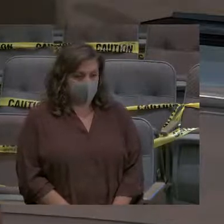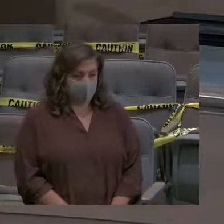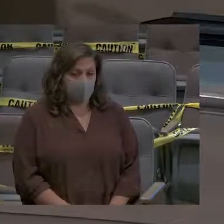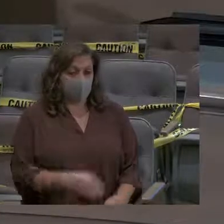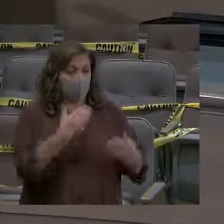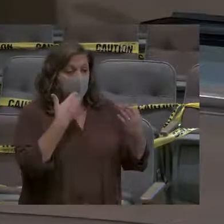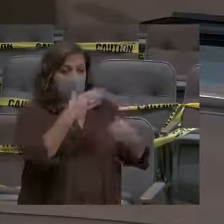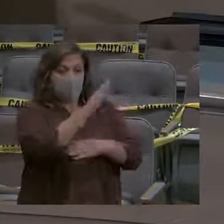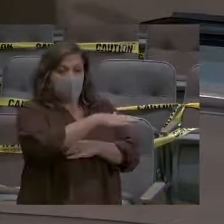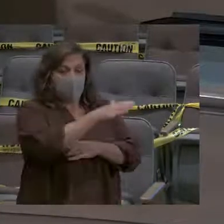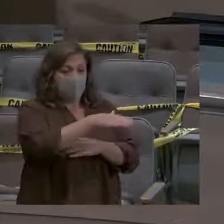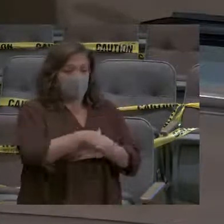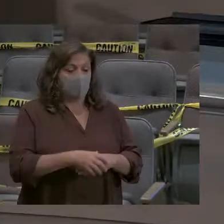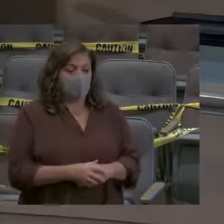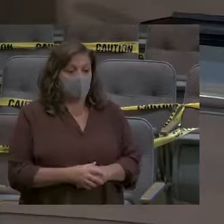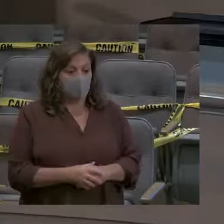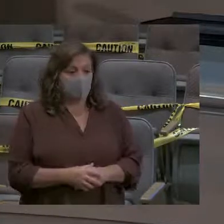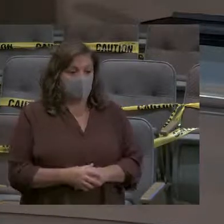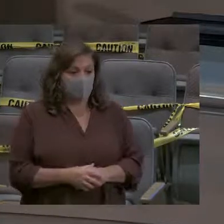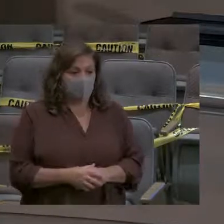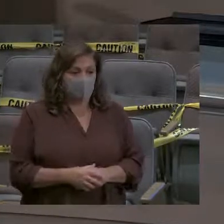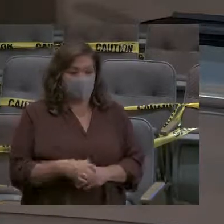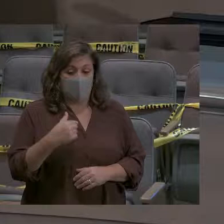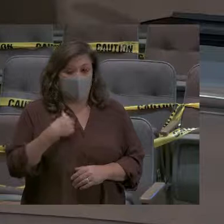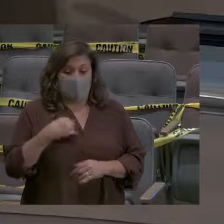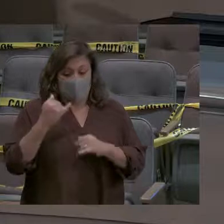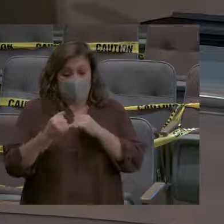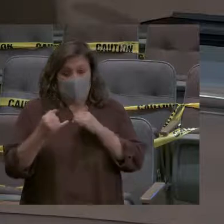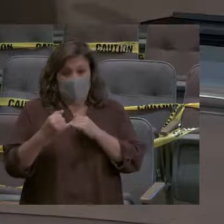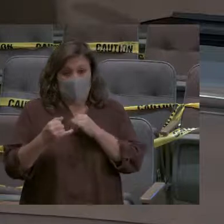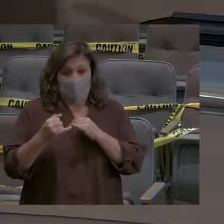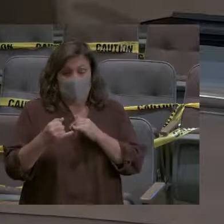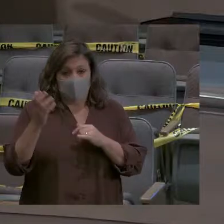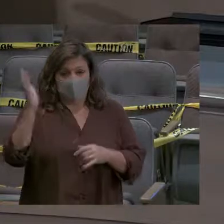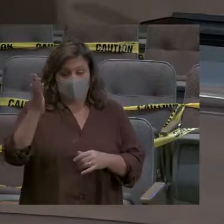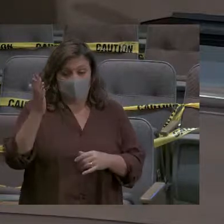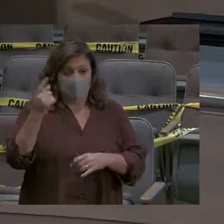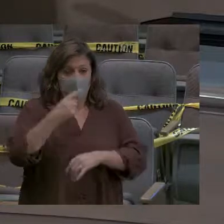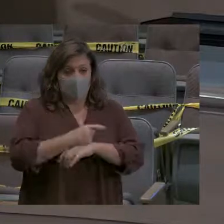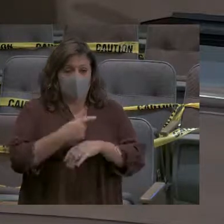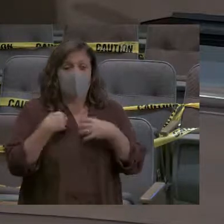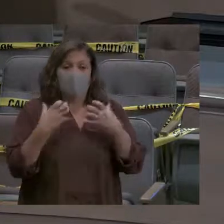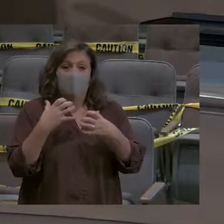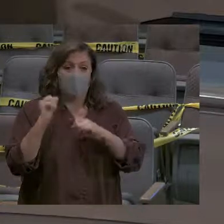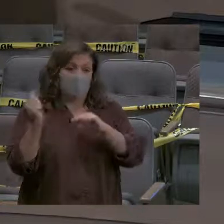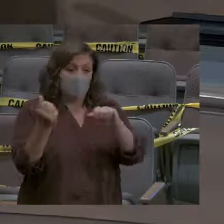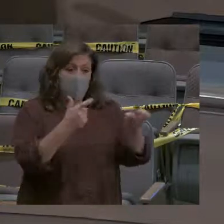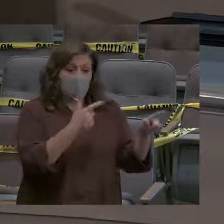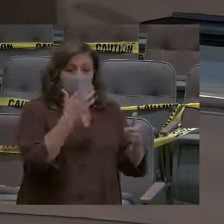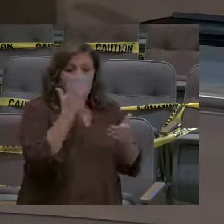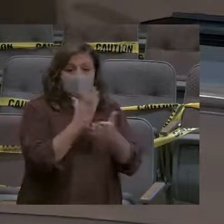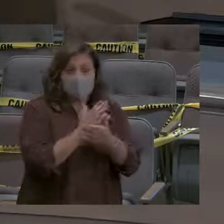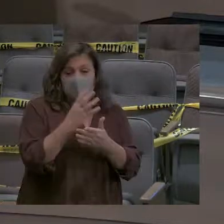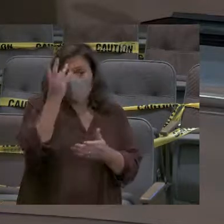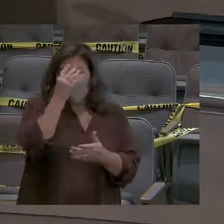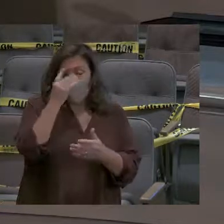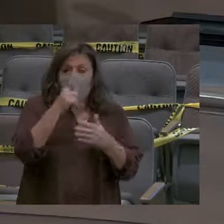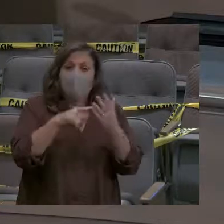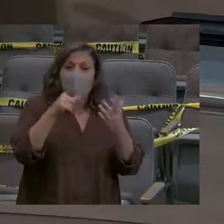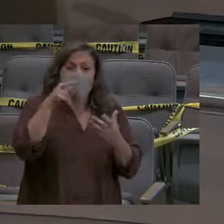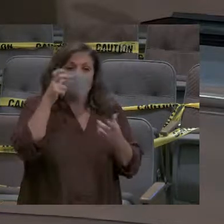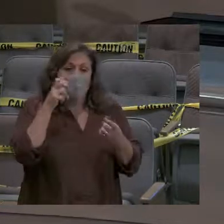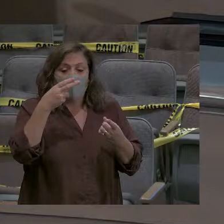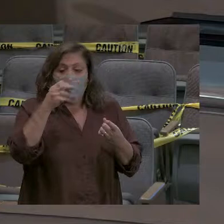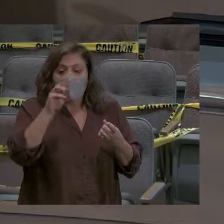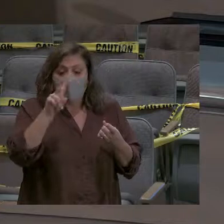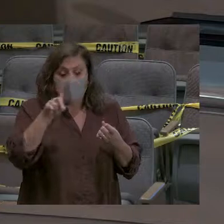Good afternoon. I'm the final presenter today, and I want everybody to stop and think for a minute what you've heard Commissioner Howard,